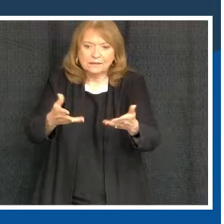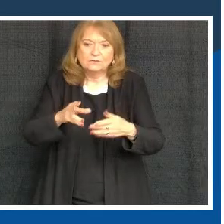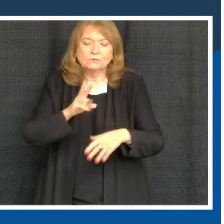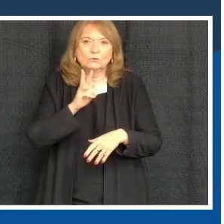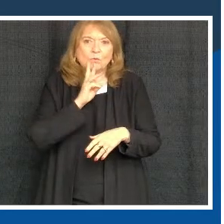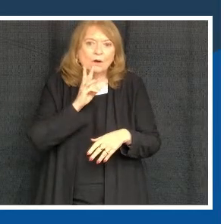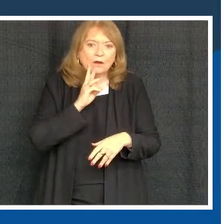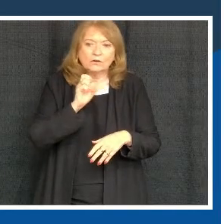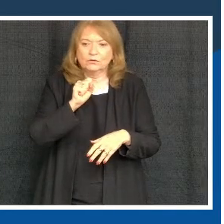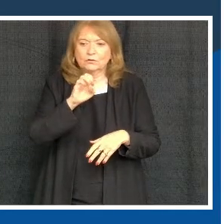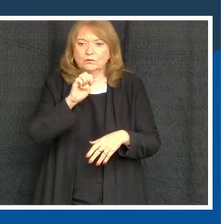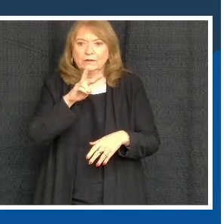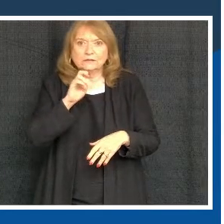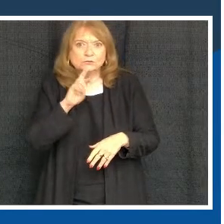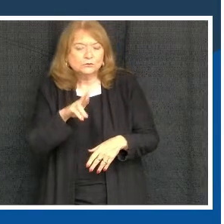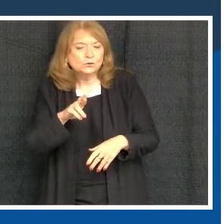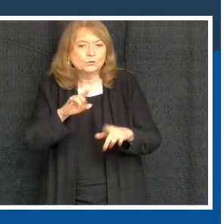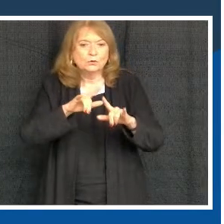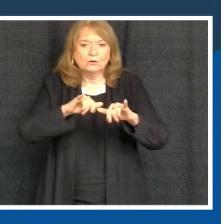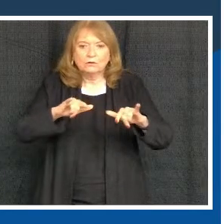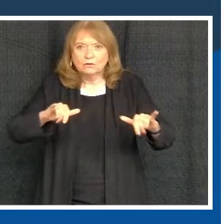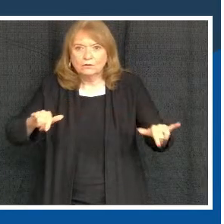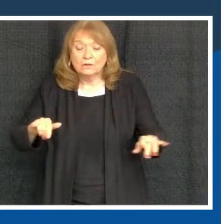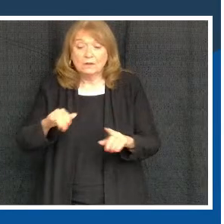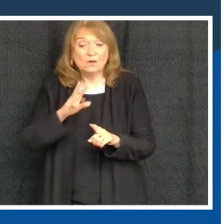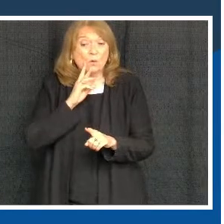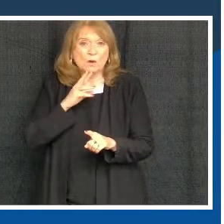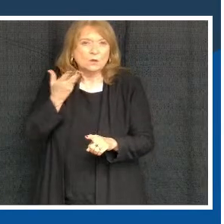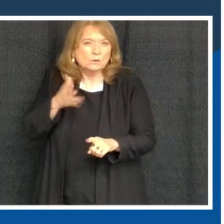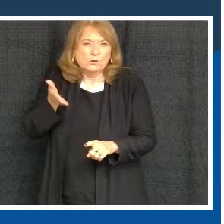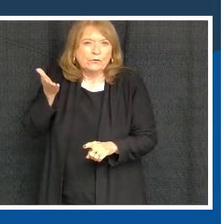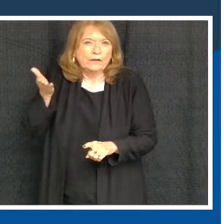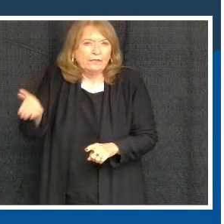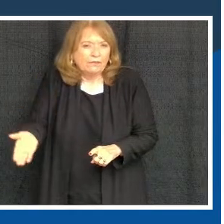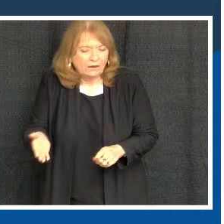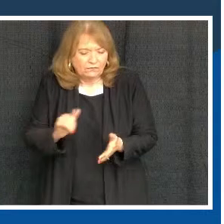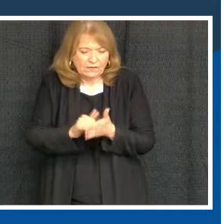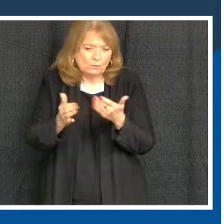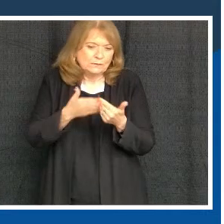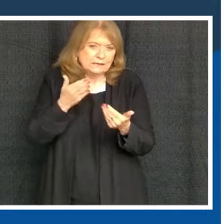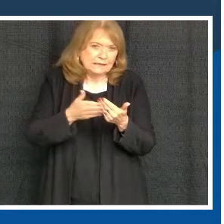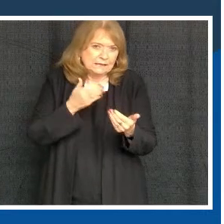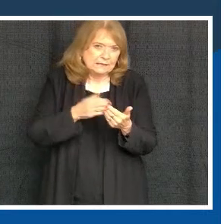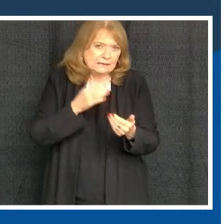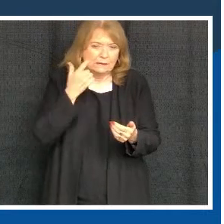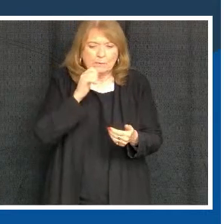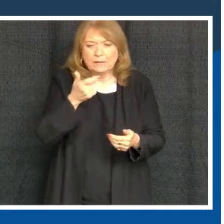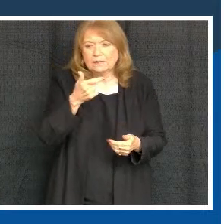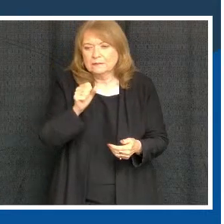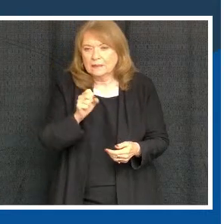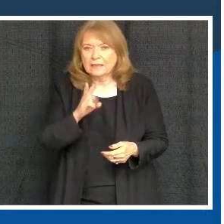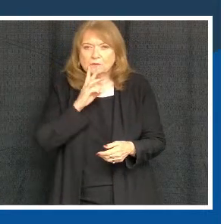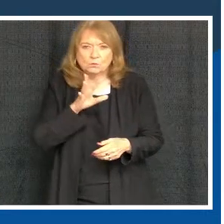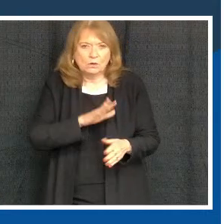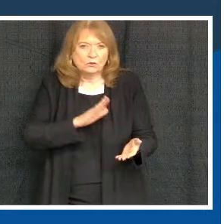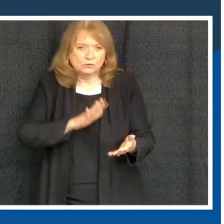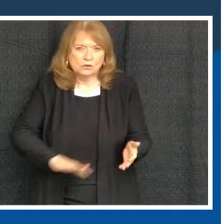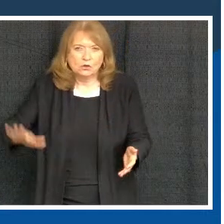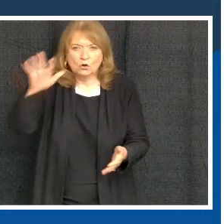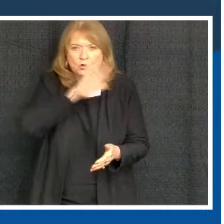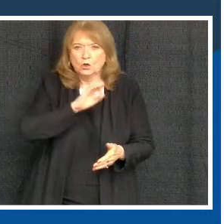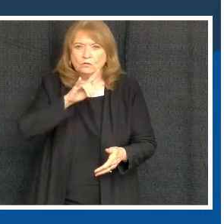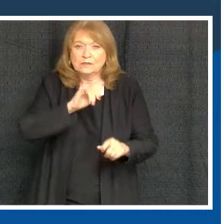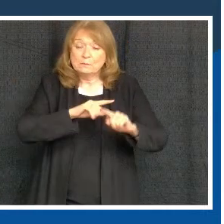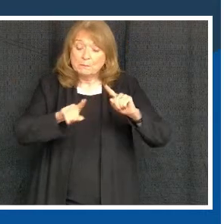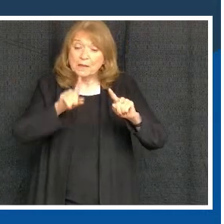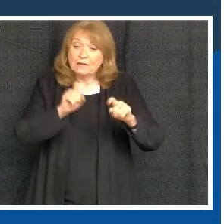utilities. Water was already out there. That's always easy in this city since gas and water serves the majority around the city. But CDE has to work